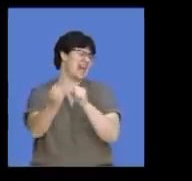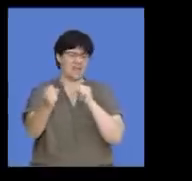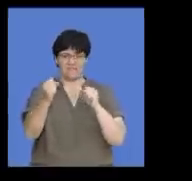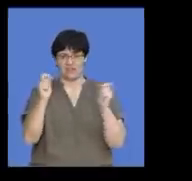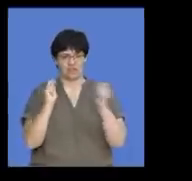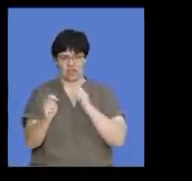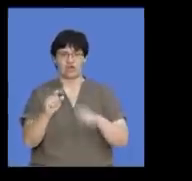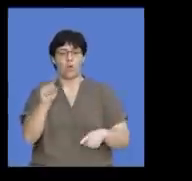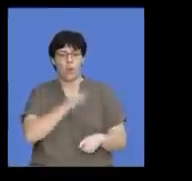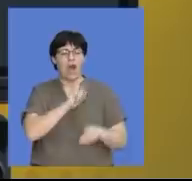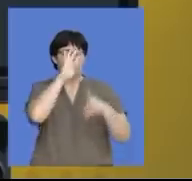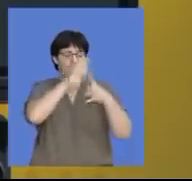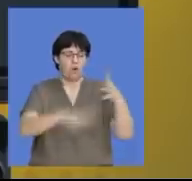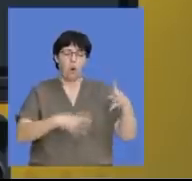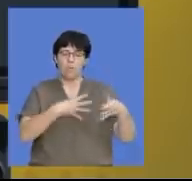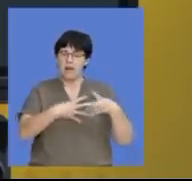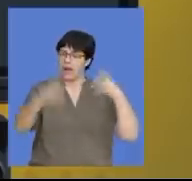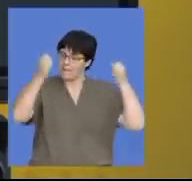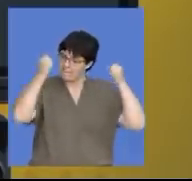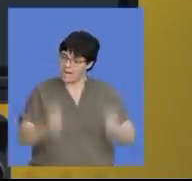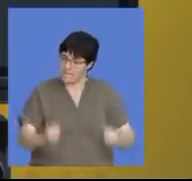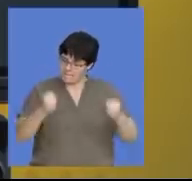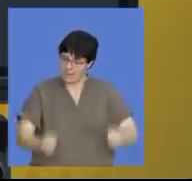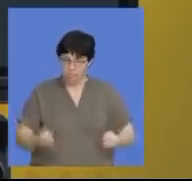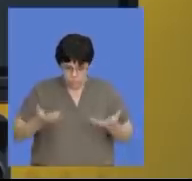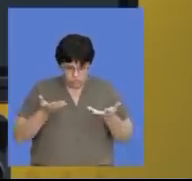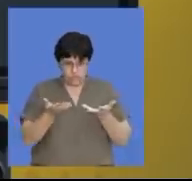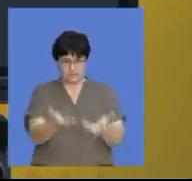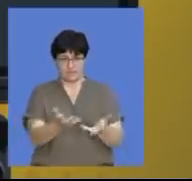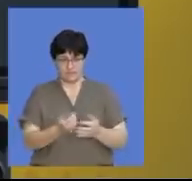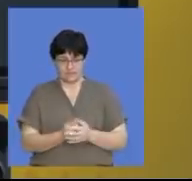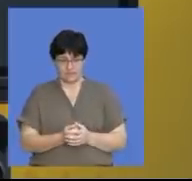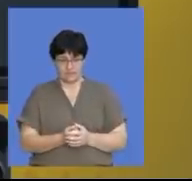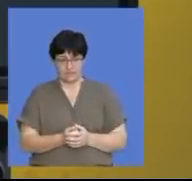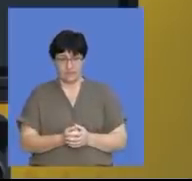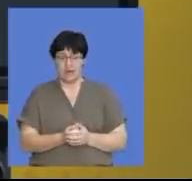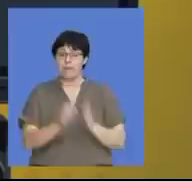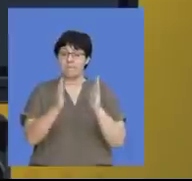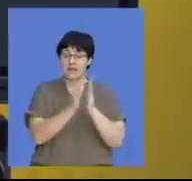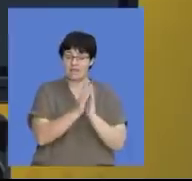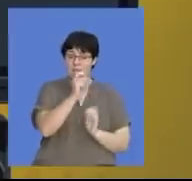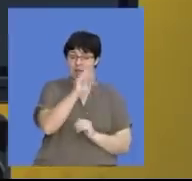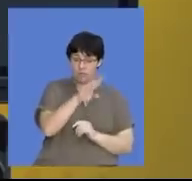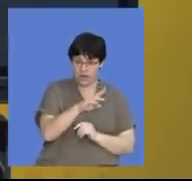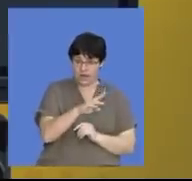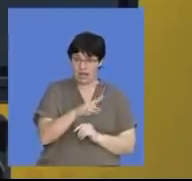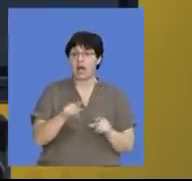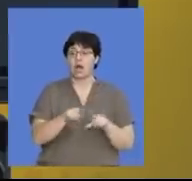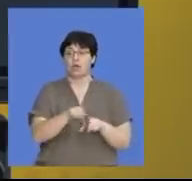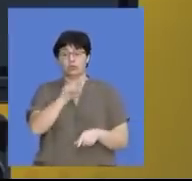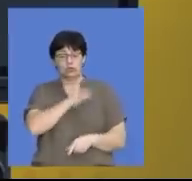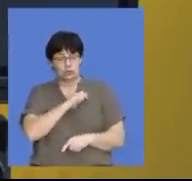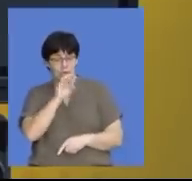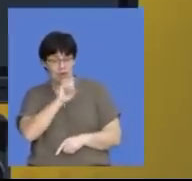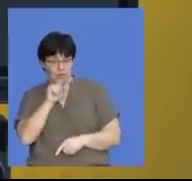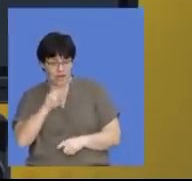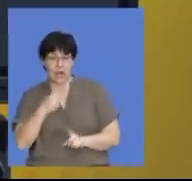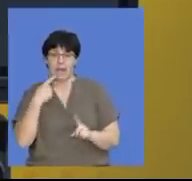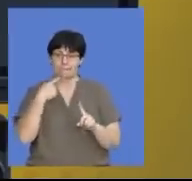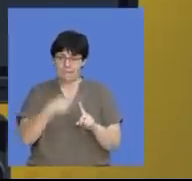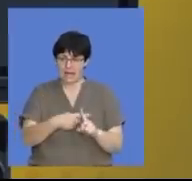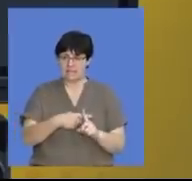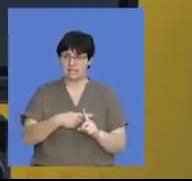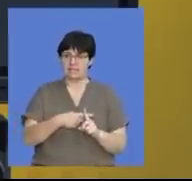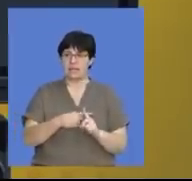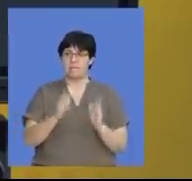It's a formula that is given to you. Magnetic bearing is equal to true bearing plus